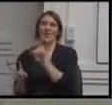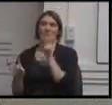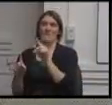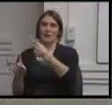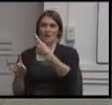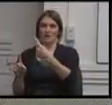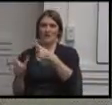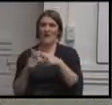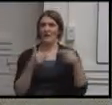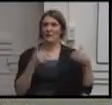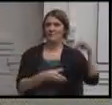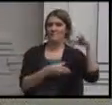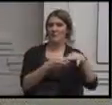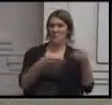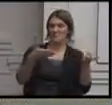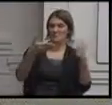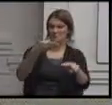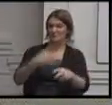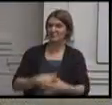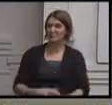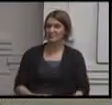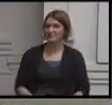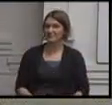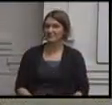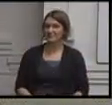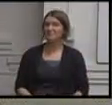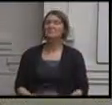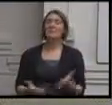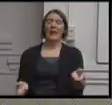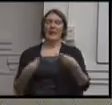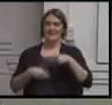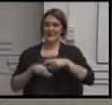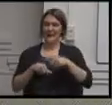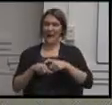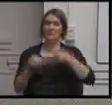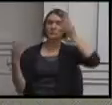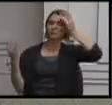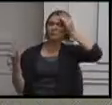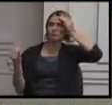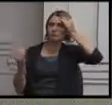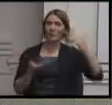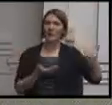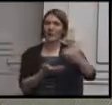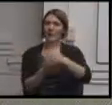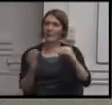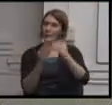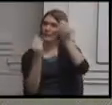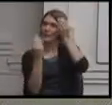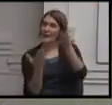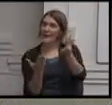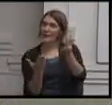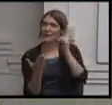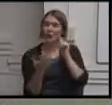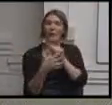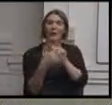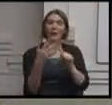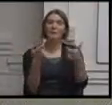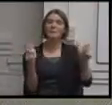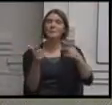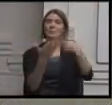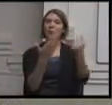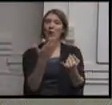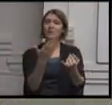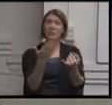we voted on anything. So, and then that'll give us time to get more information on the other items that we